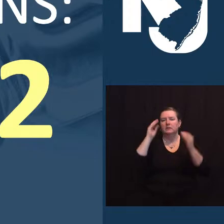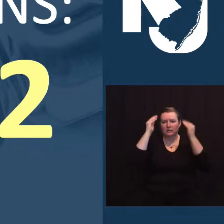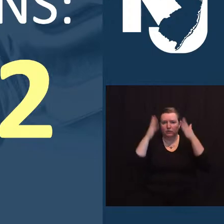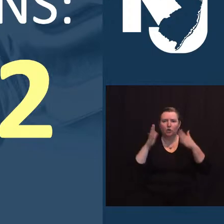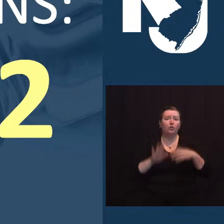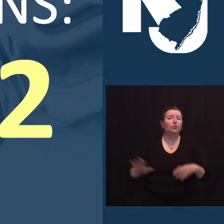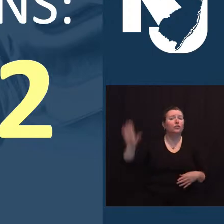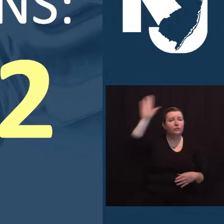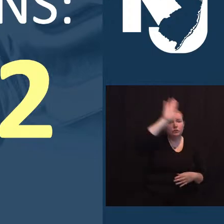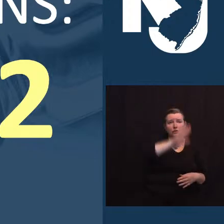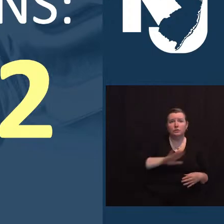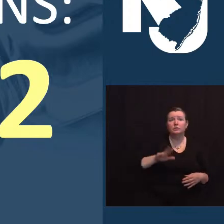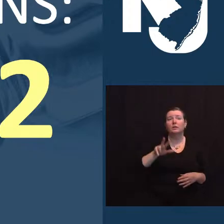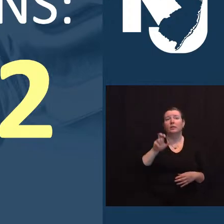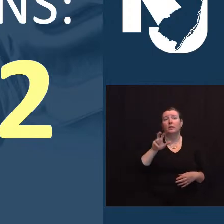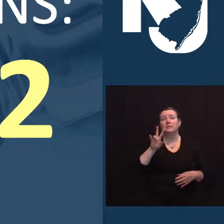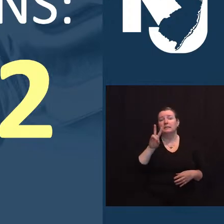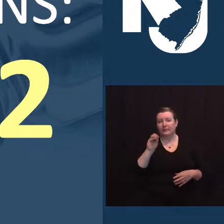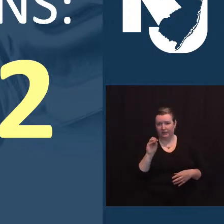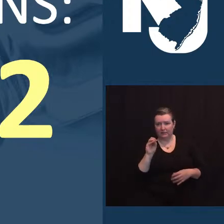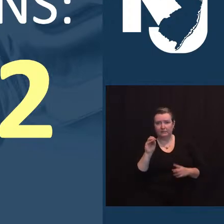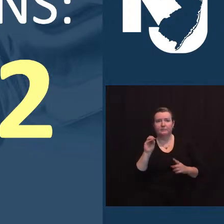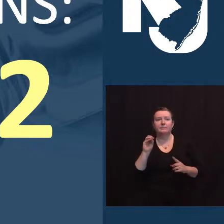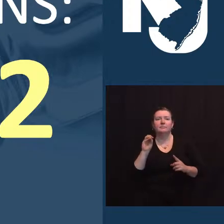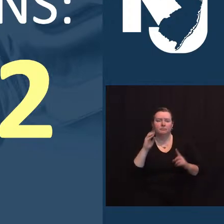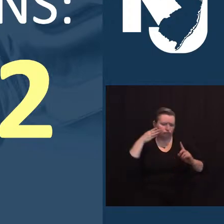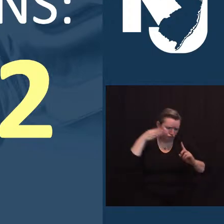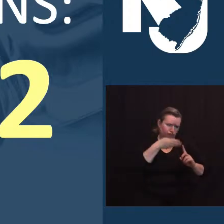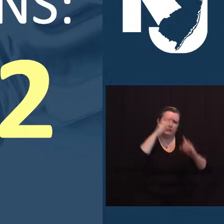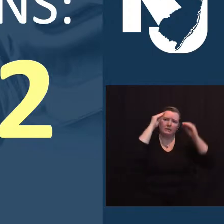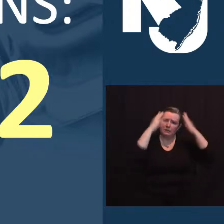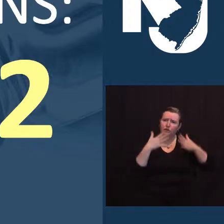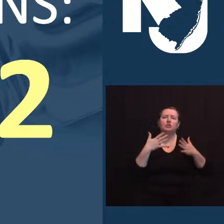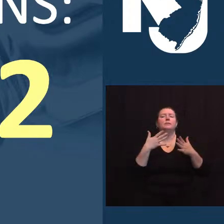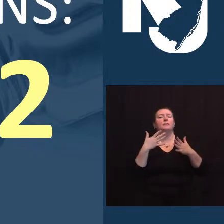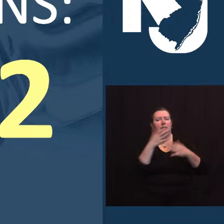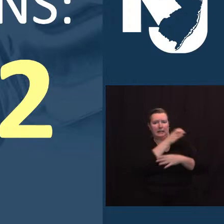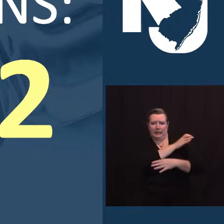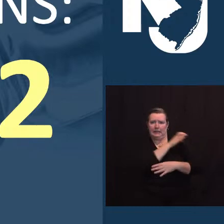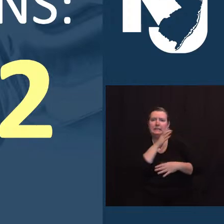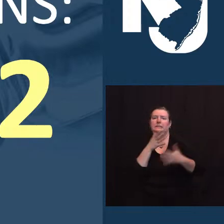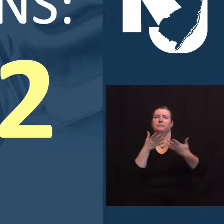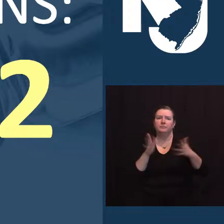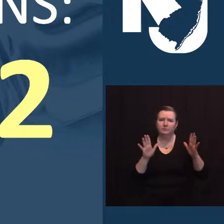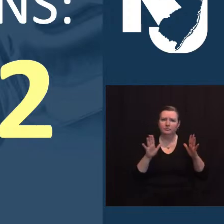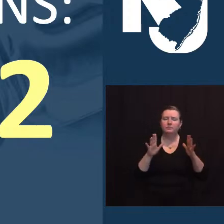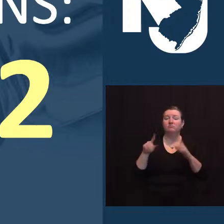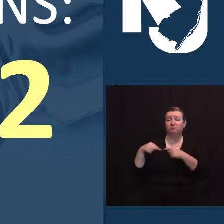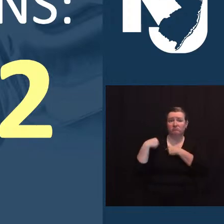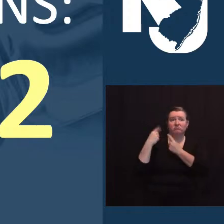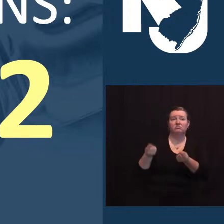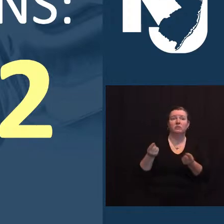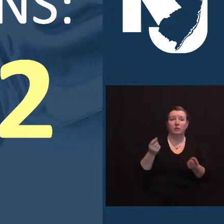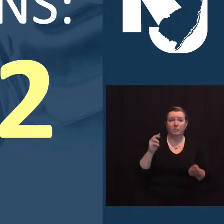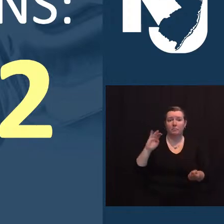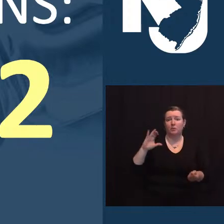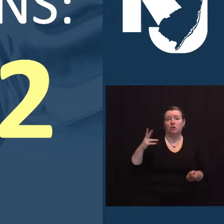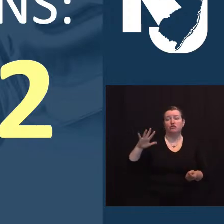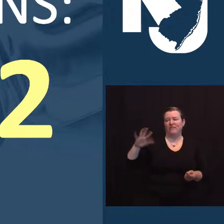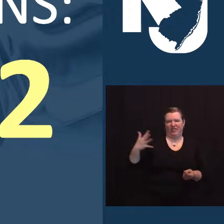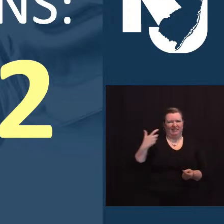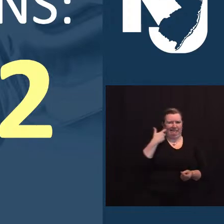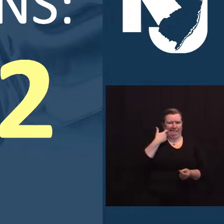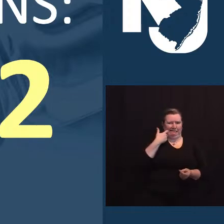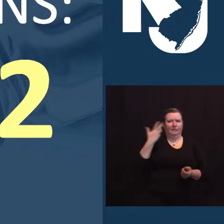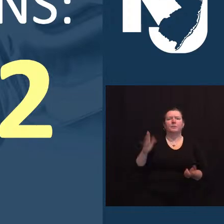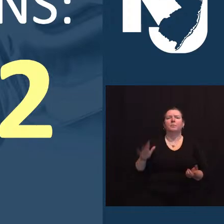370 educator-specific clinics since March 5th. We know many others are being vaccinated at our mega sites and